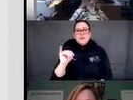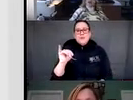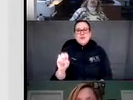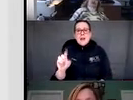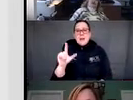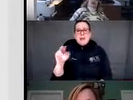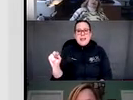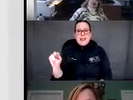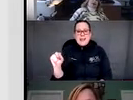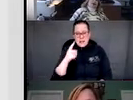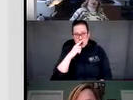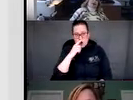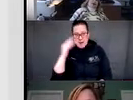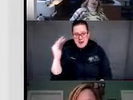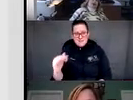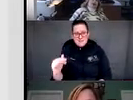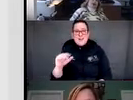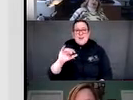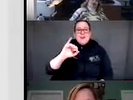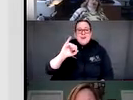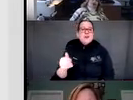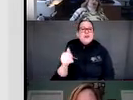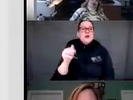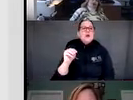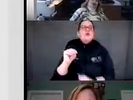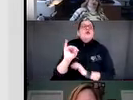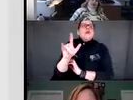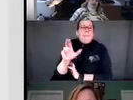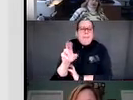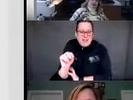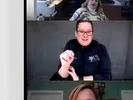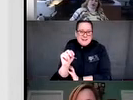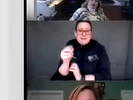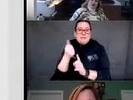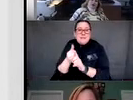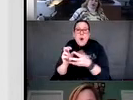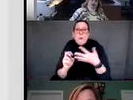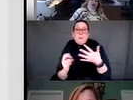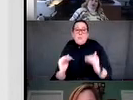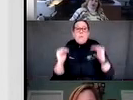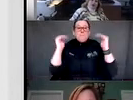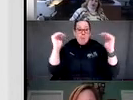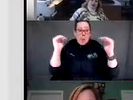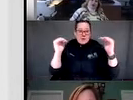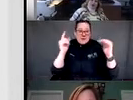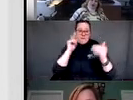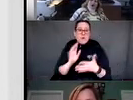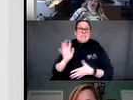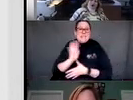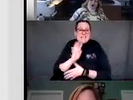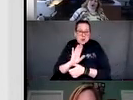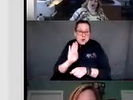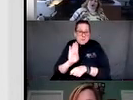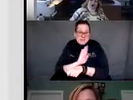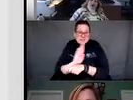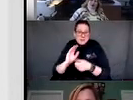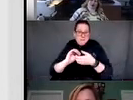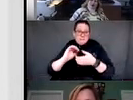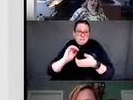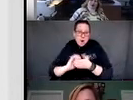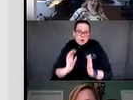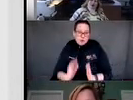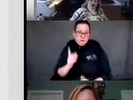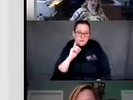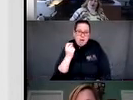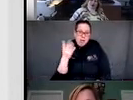to the next slide, has been promoted to senior HR business partner as of 11/1/20. She will